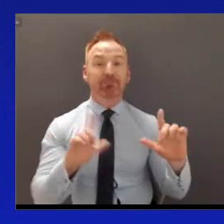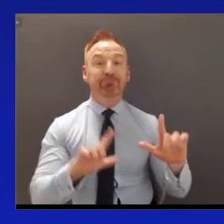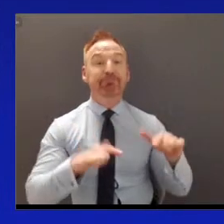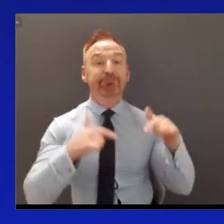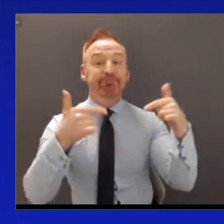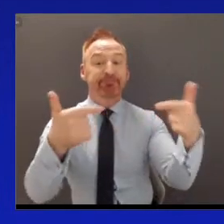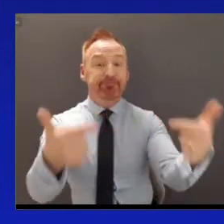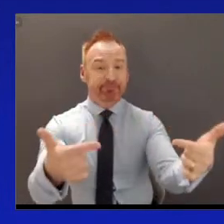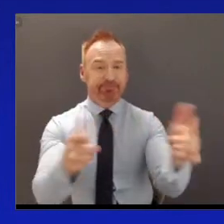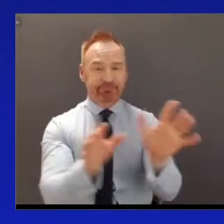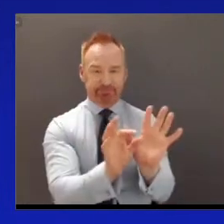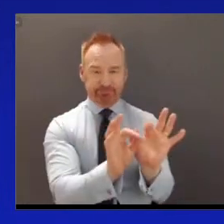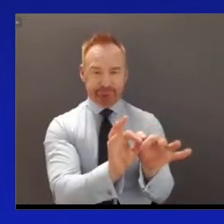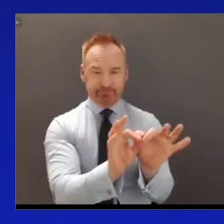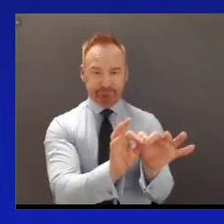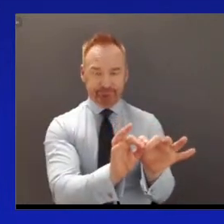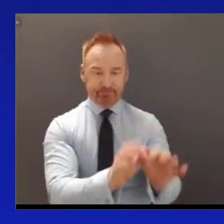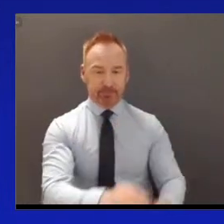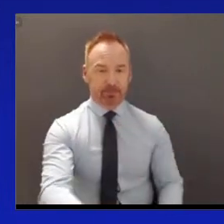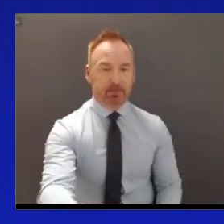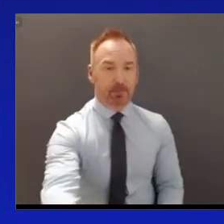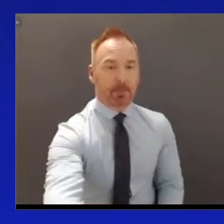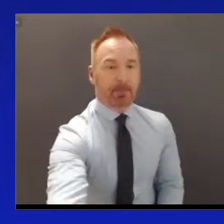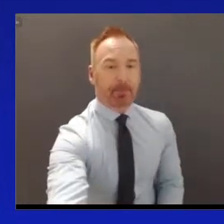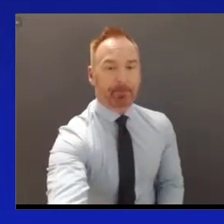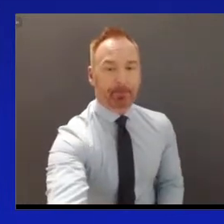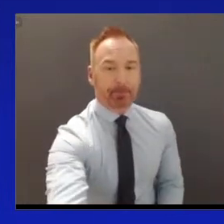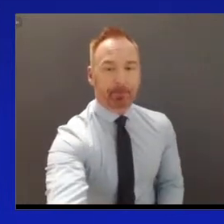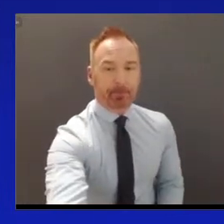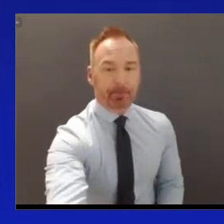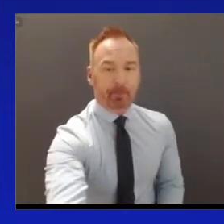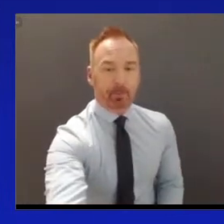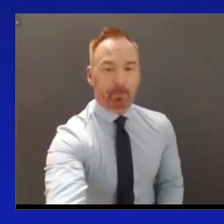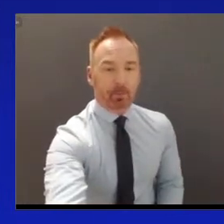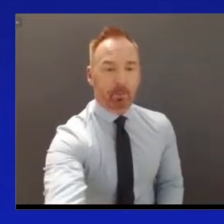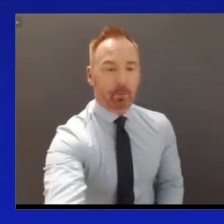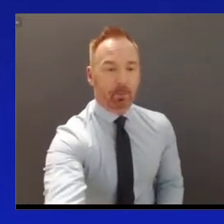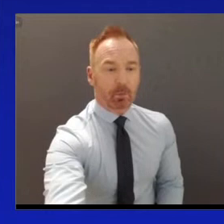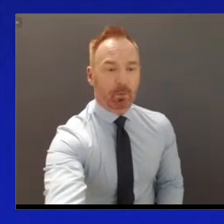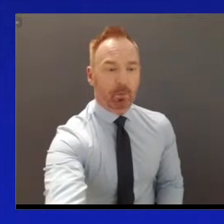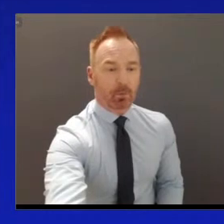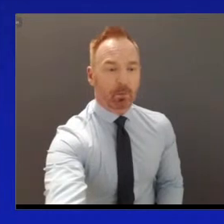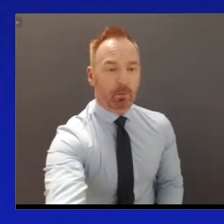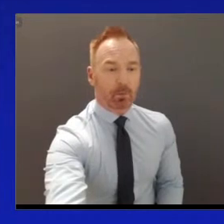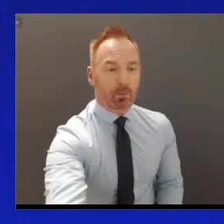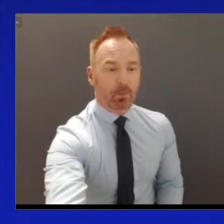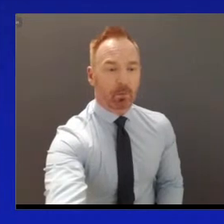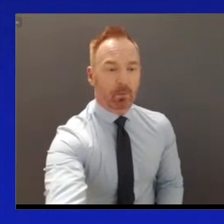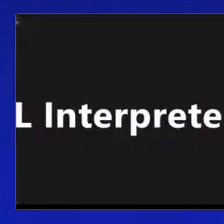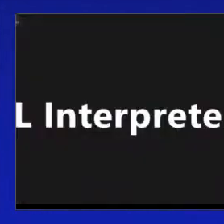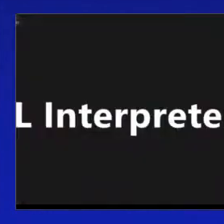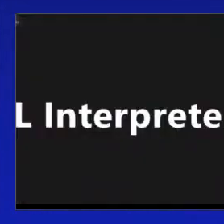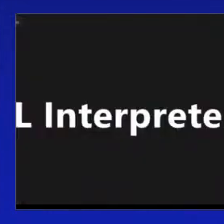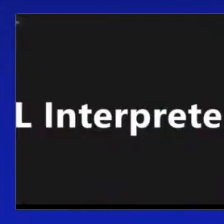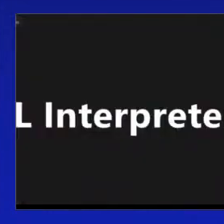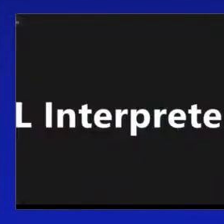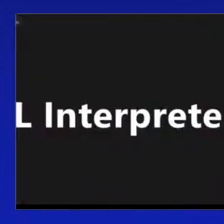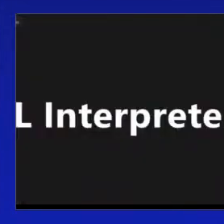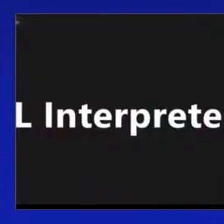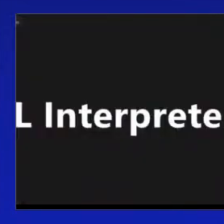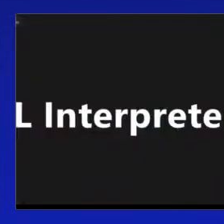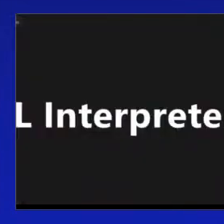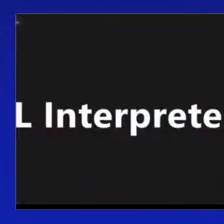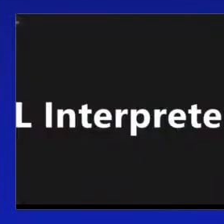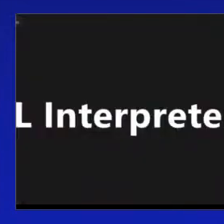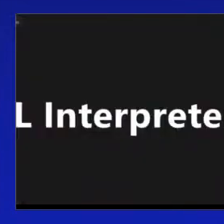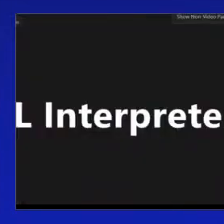colleague, which is a drive-through clinic, and that's a very different problematic, of course, because of course people who